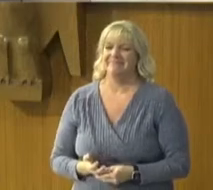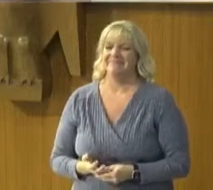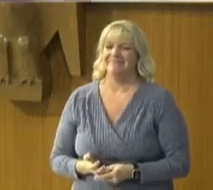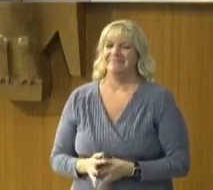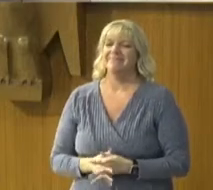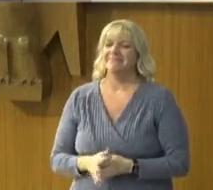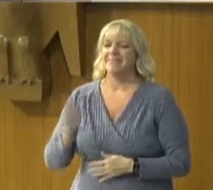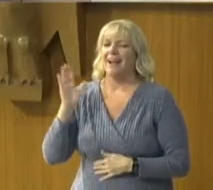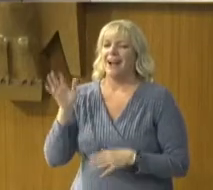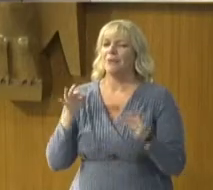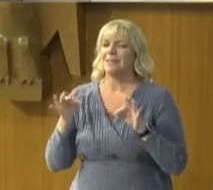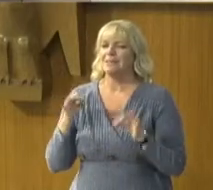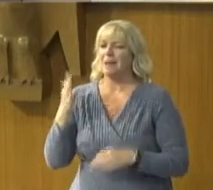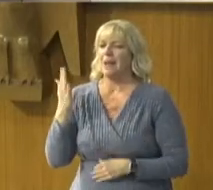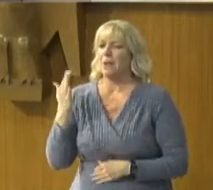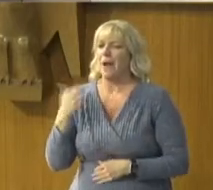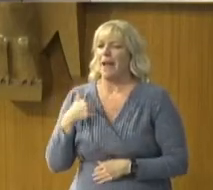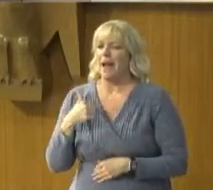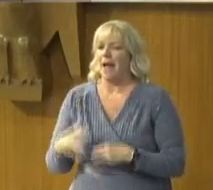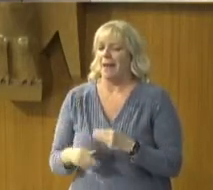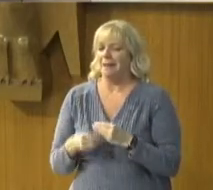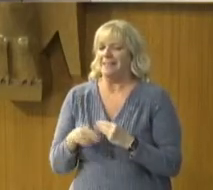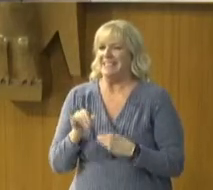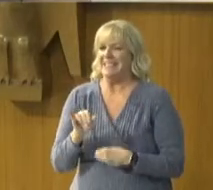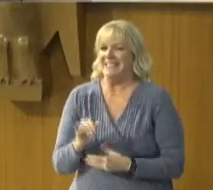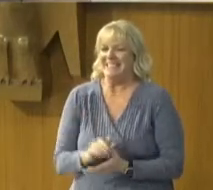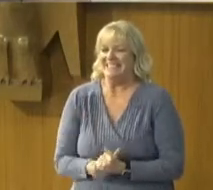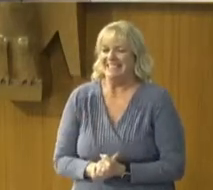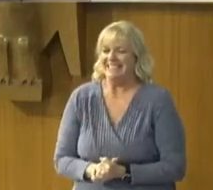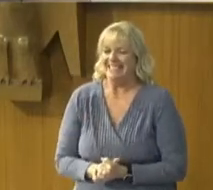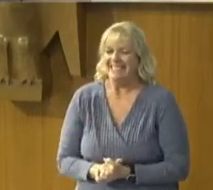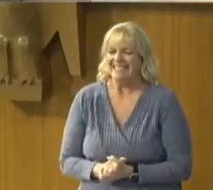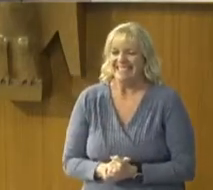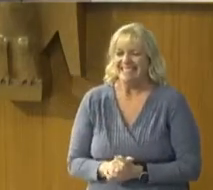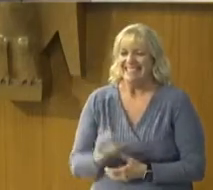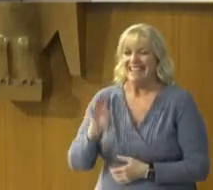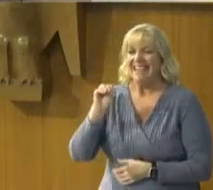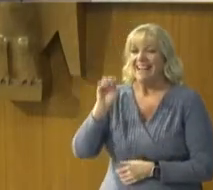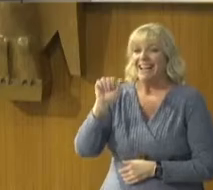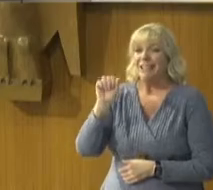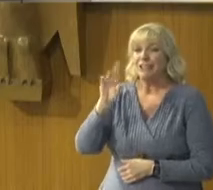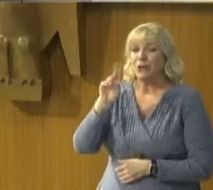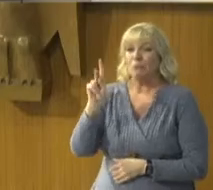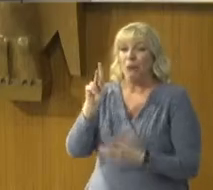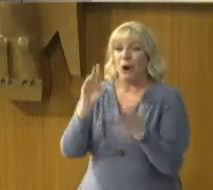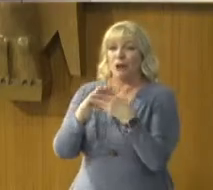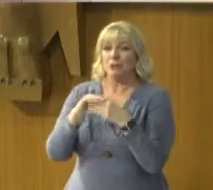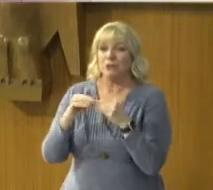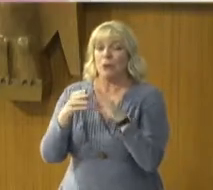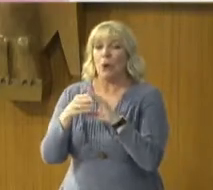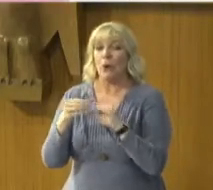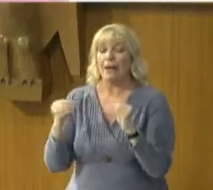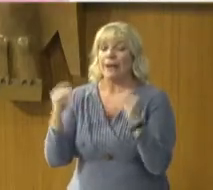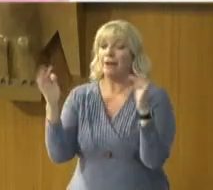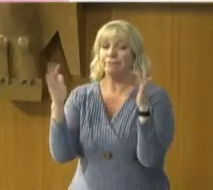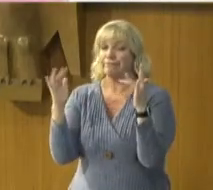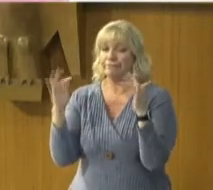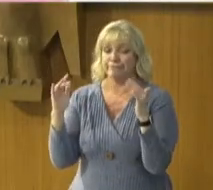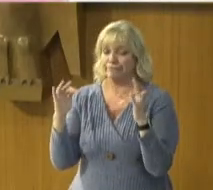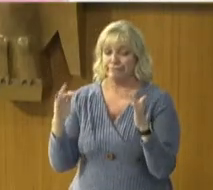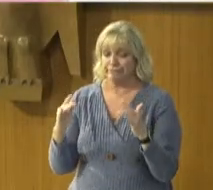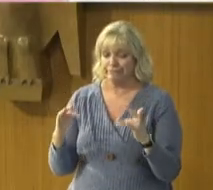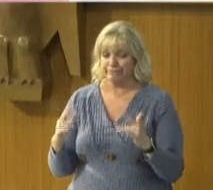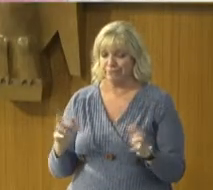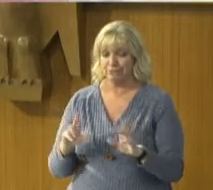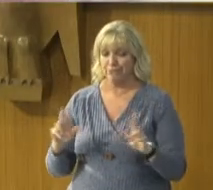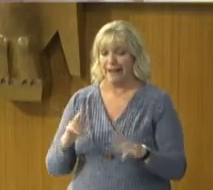I'll explain why I did that in just a minute. So Mark's story was winding down just as one would expect. The